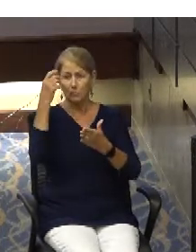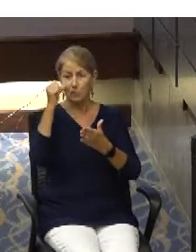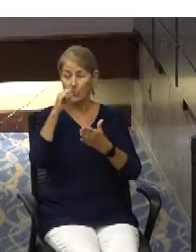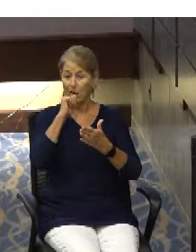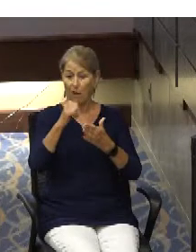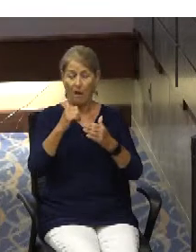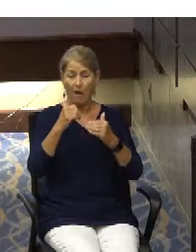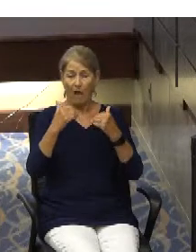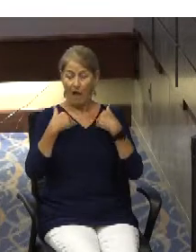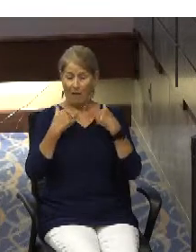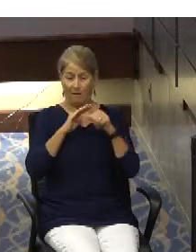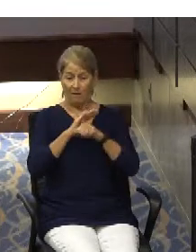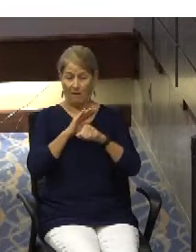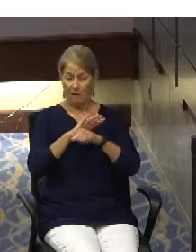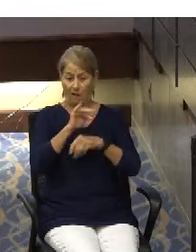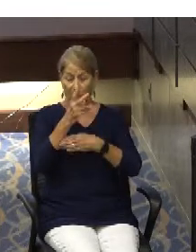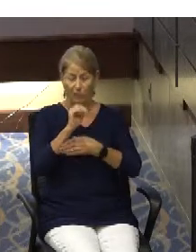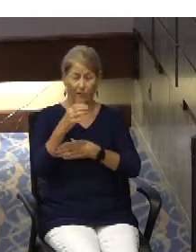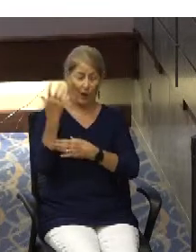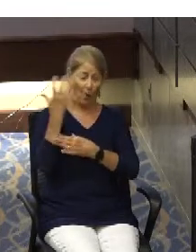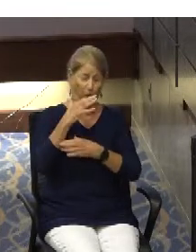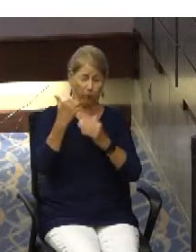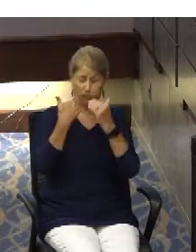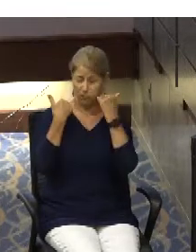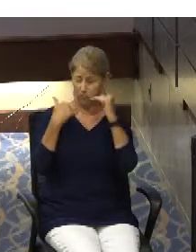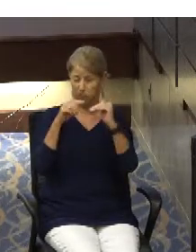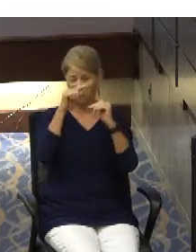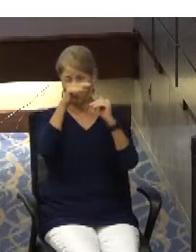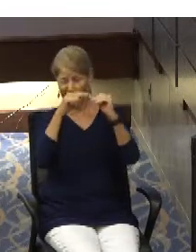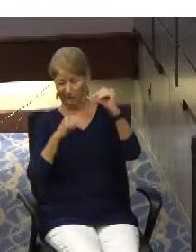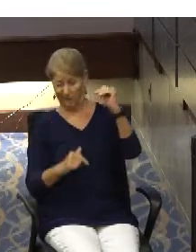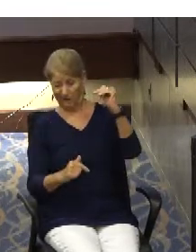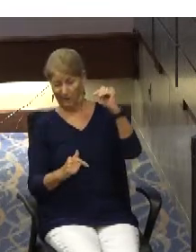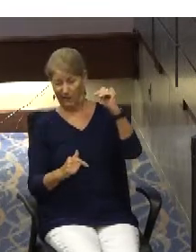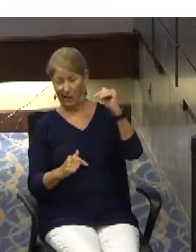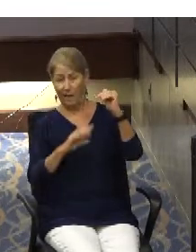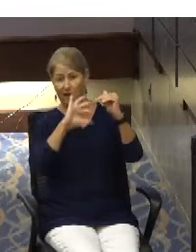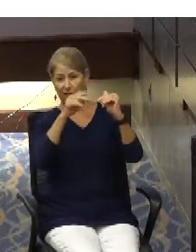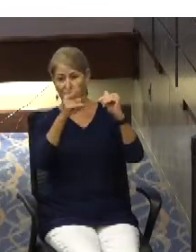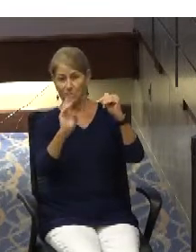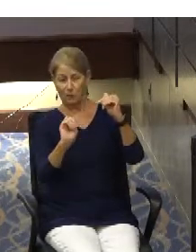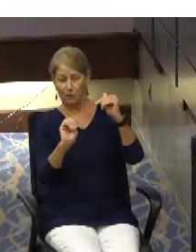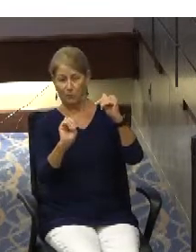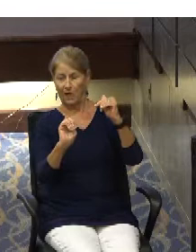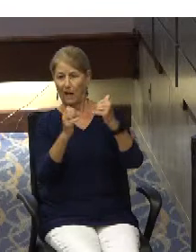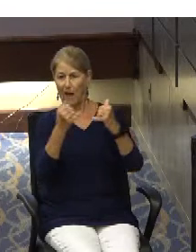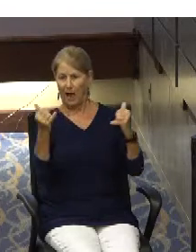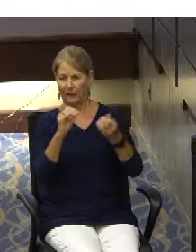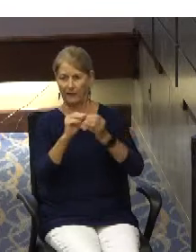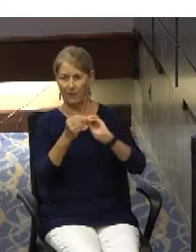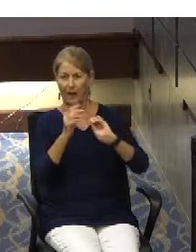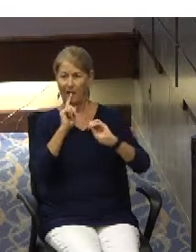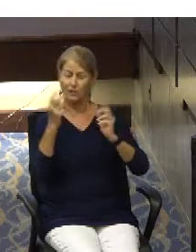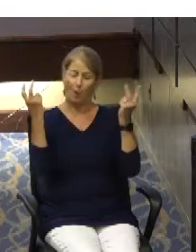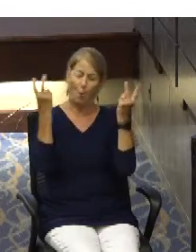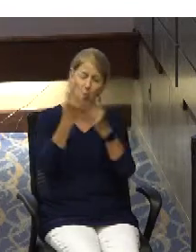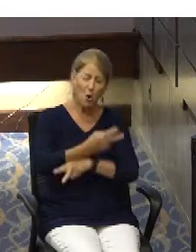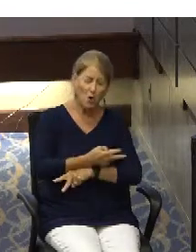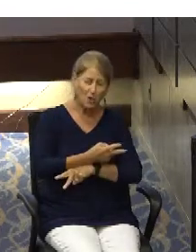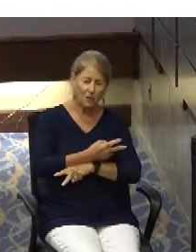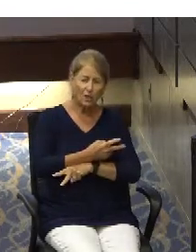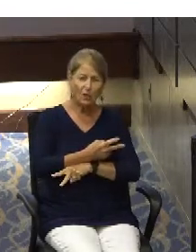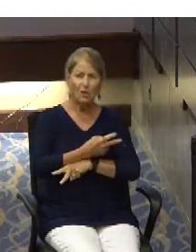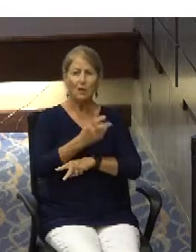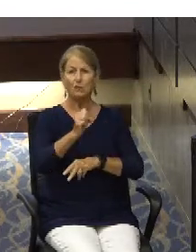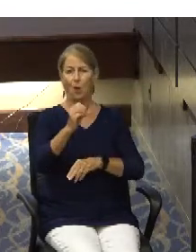quite stark and dramatic. And the July number will actually be worse than that. And so